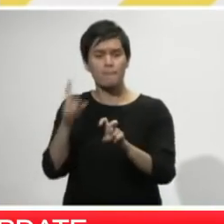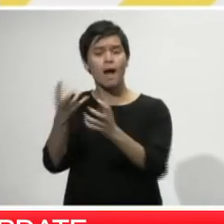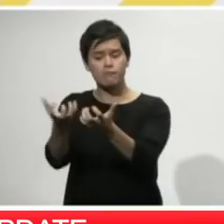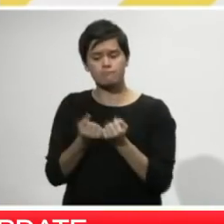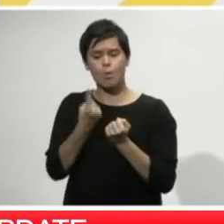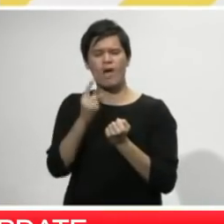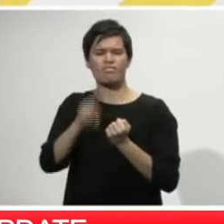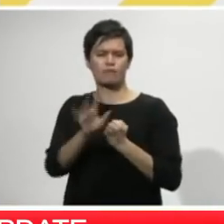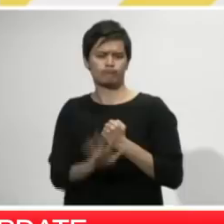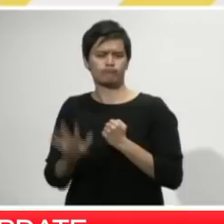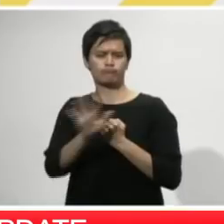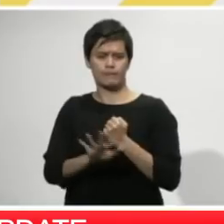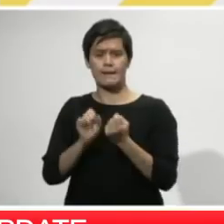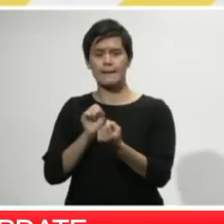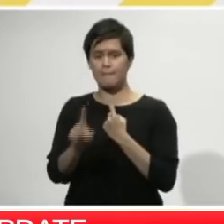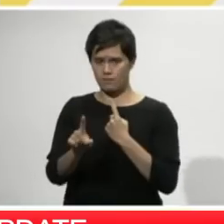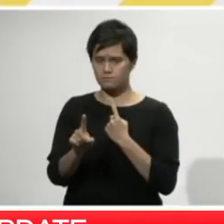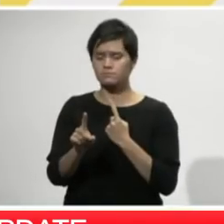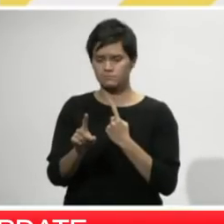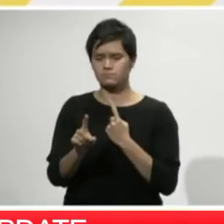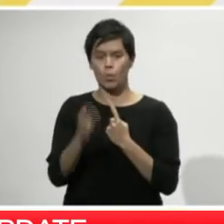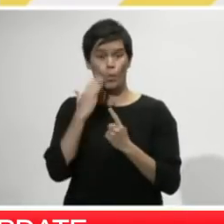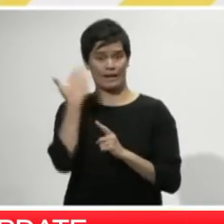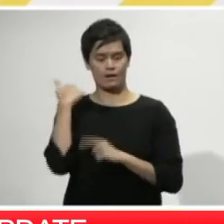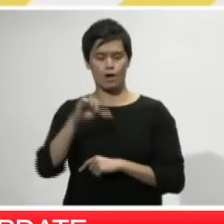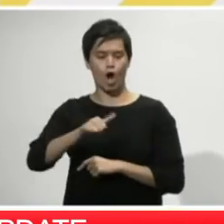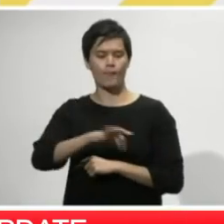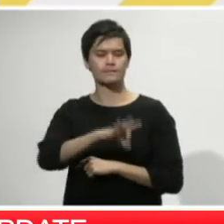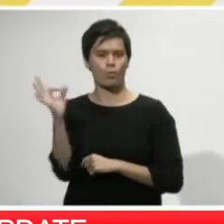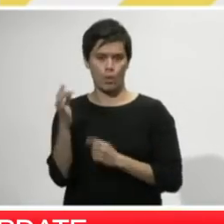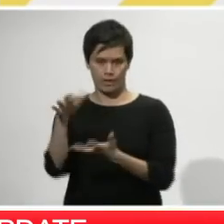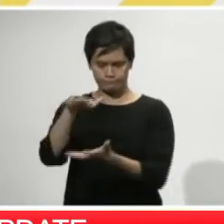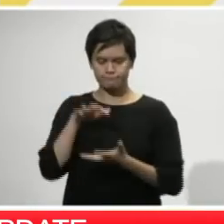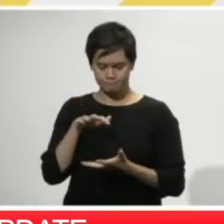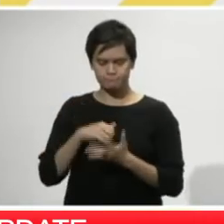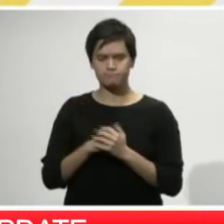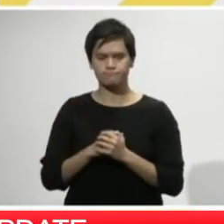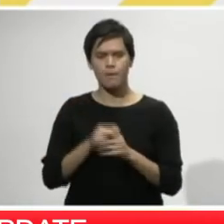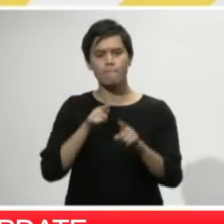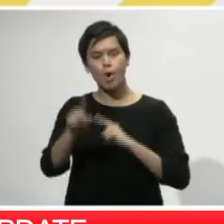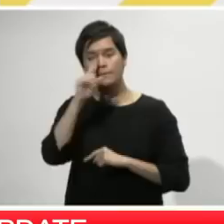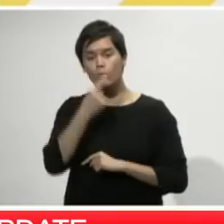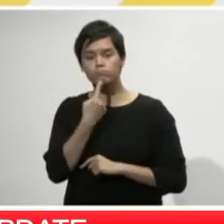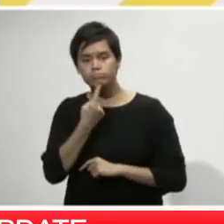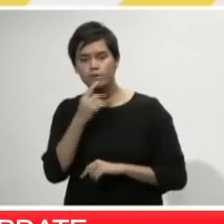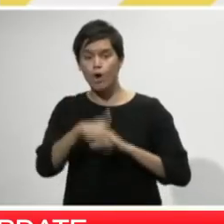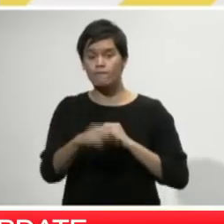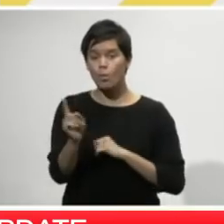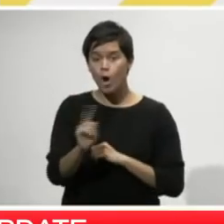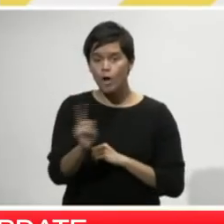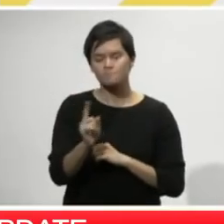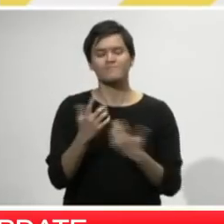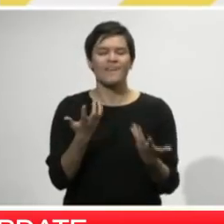that is the number that had been received as at 9 a.m. The most common complaint was,